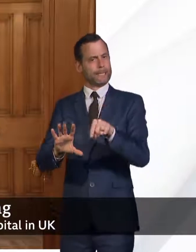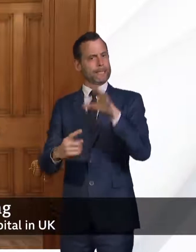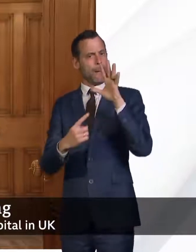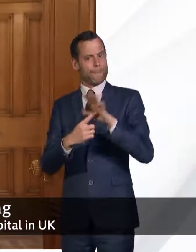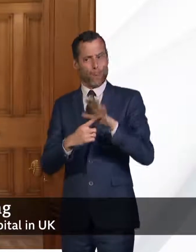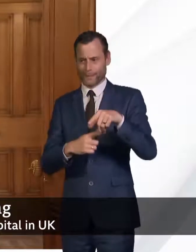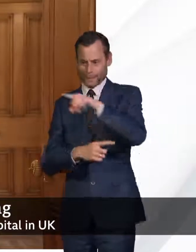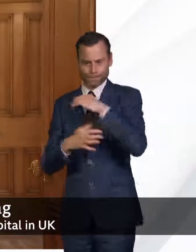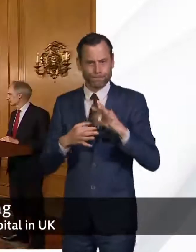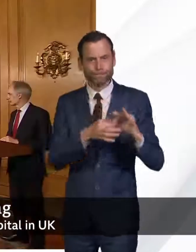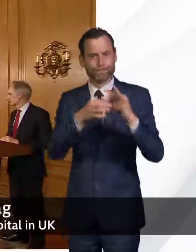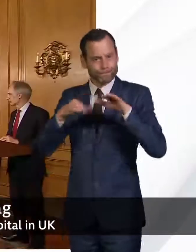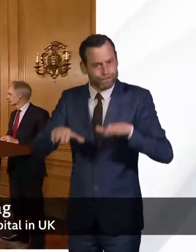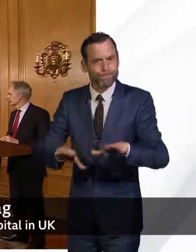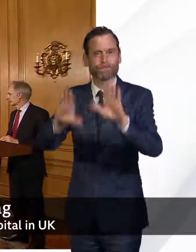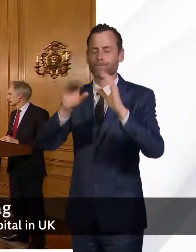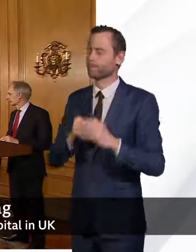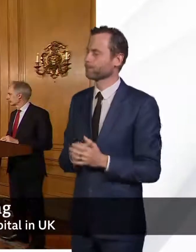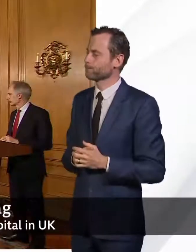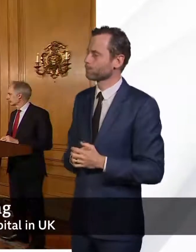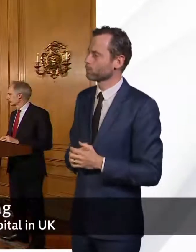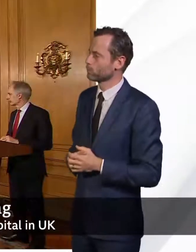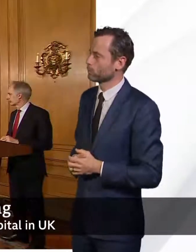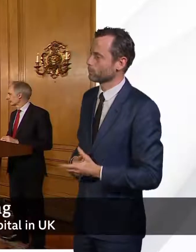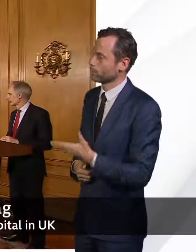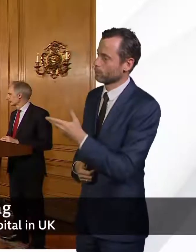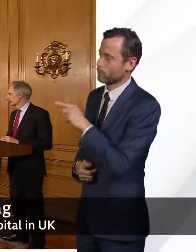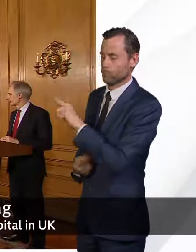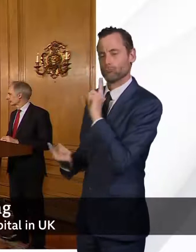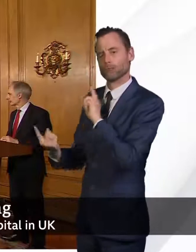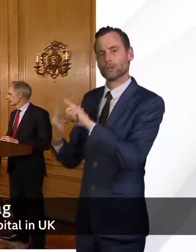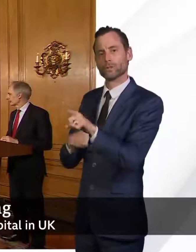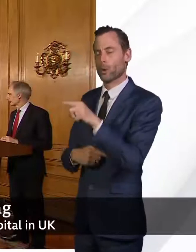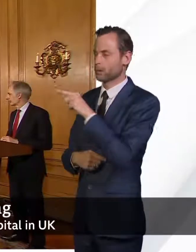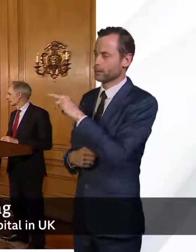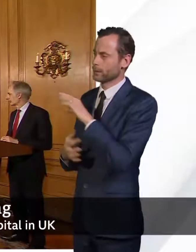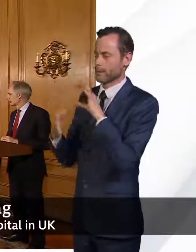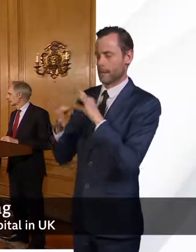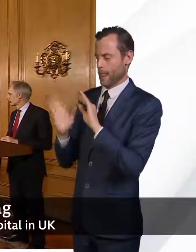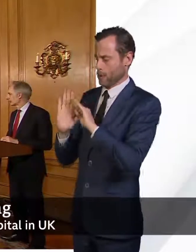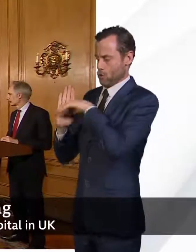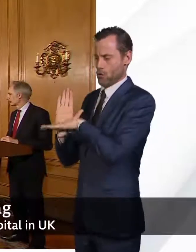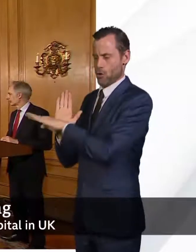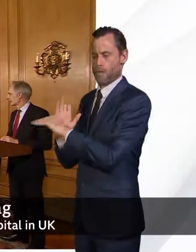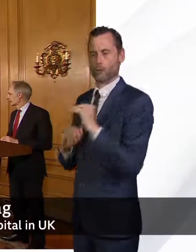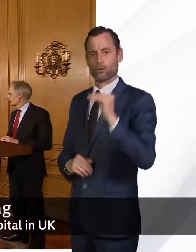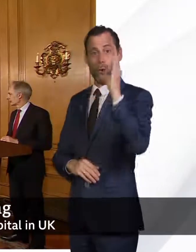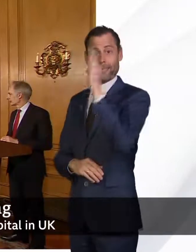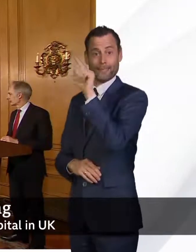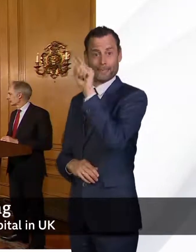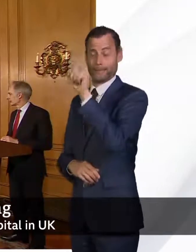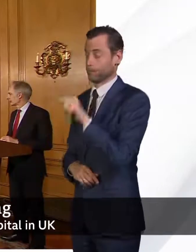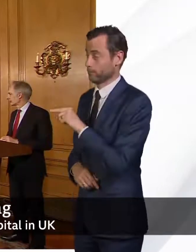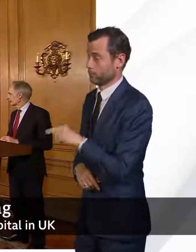huge task. If I can ask Professor McLean to answer on the shape of the curve. Your observation is